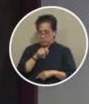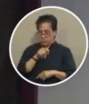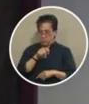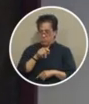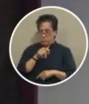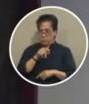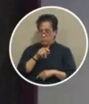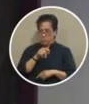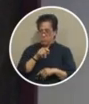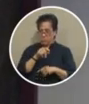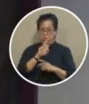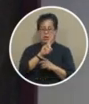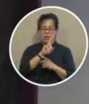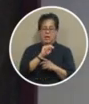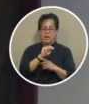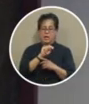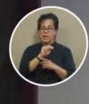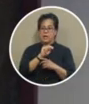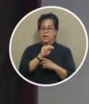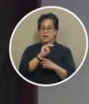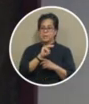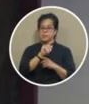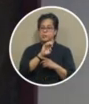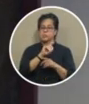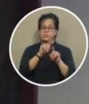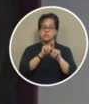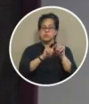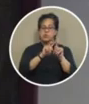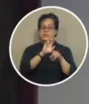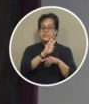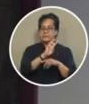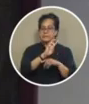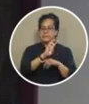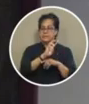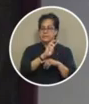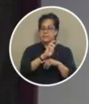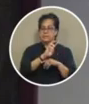please unmute your microphone by pressing *6.